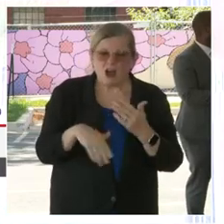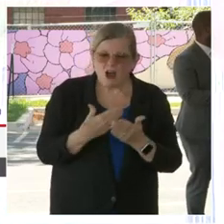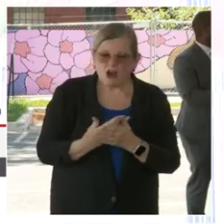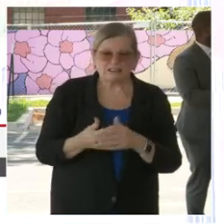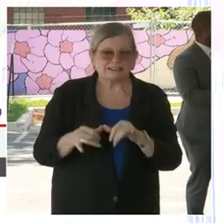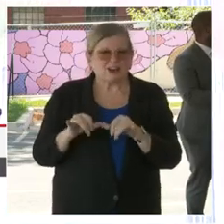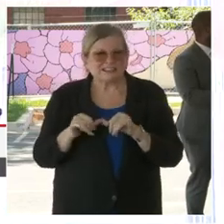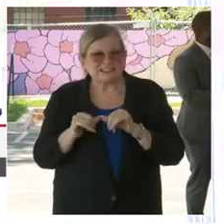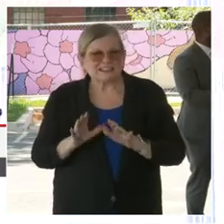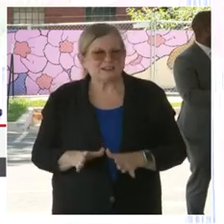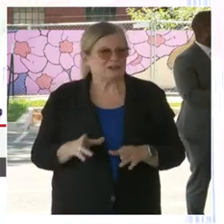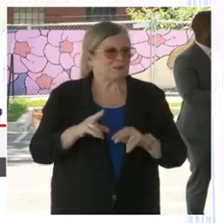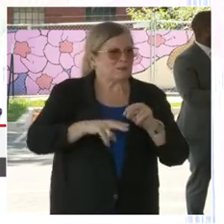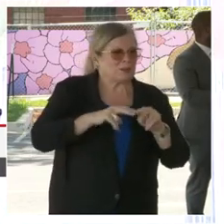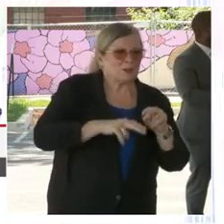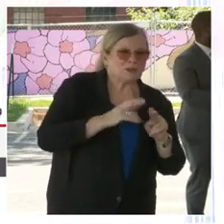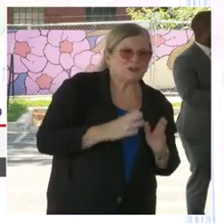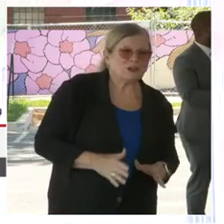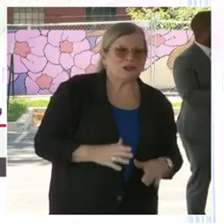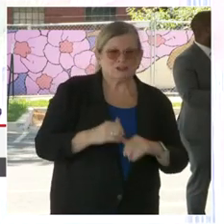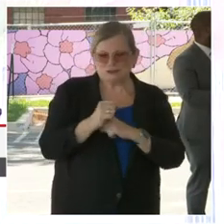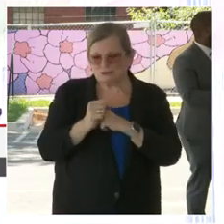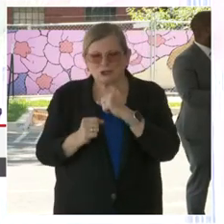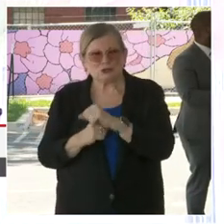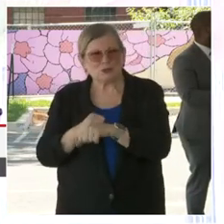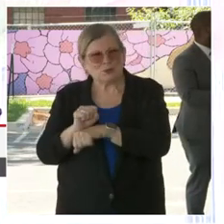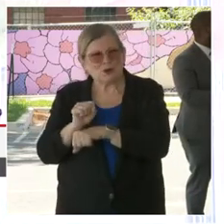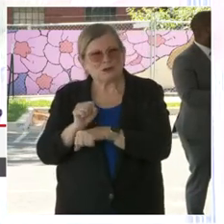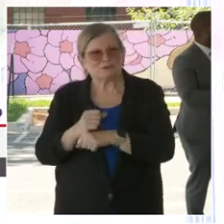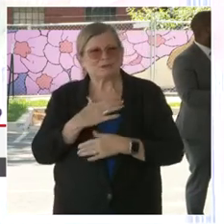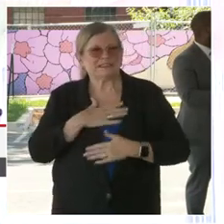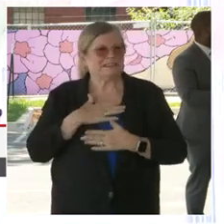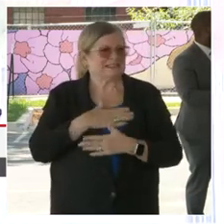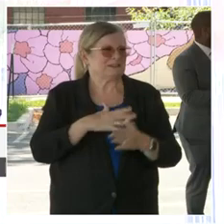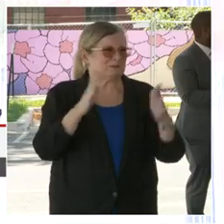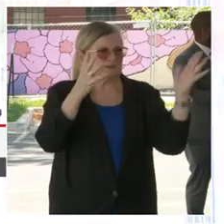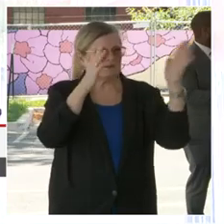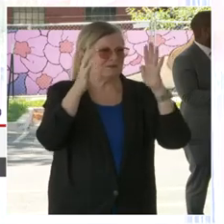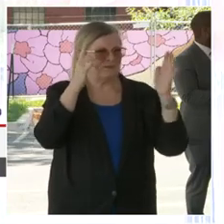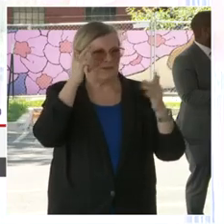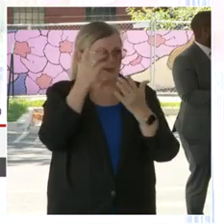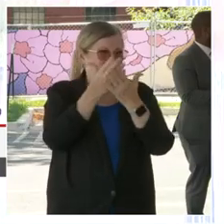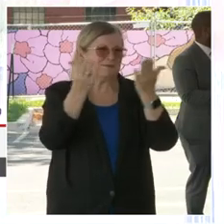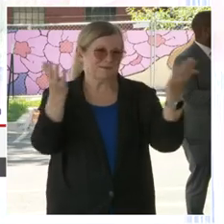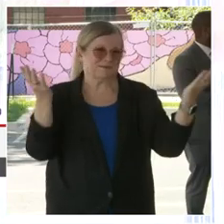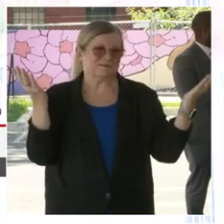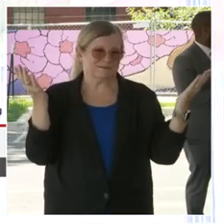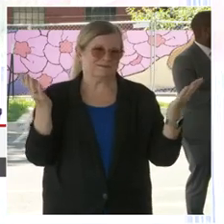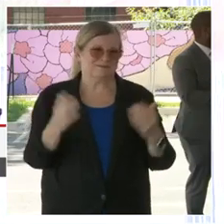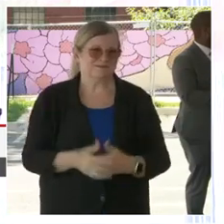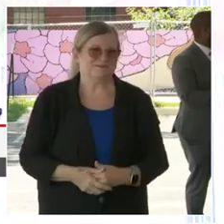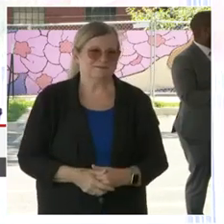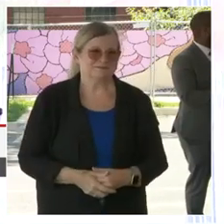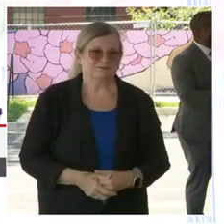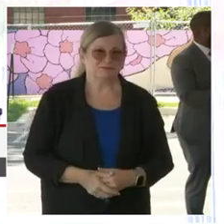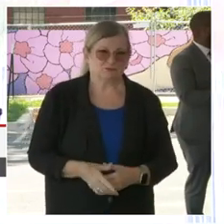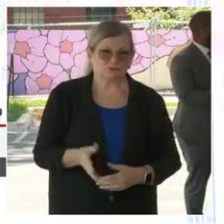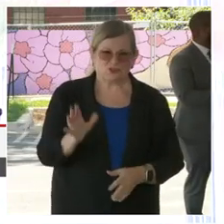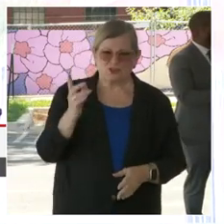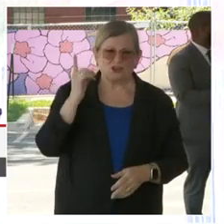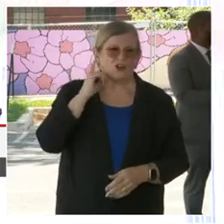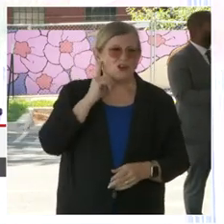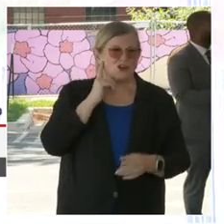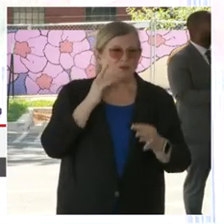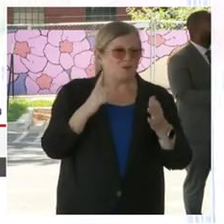construction workers a big round of applause. You heard Latrina describe what will be